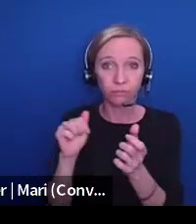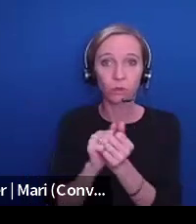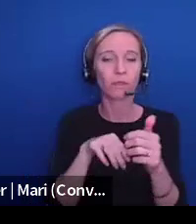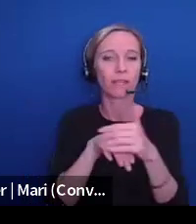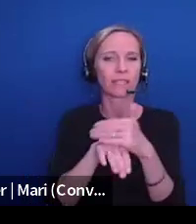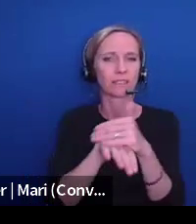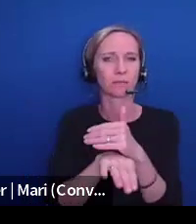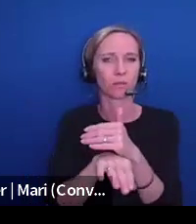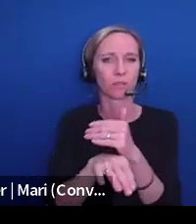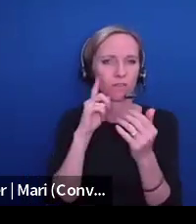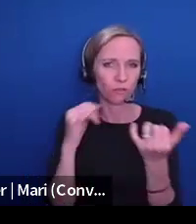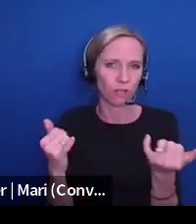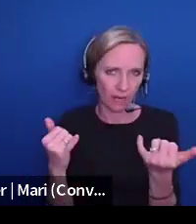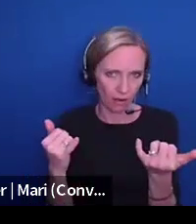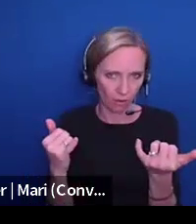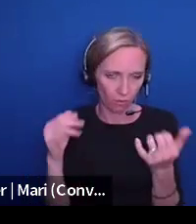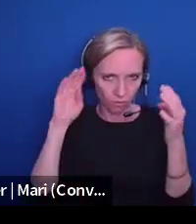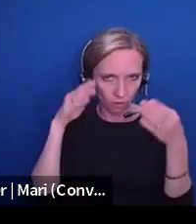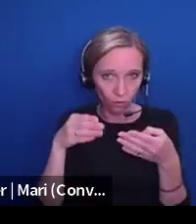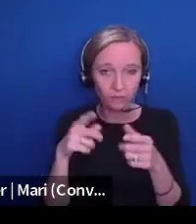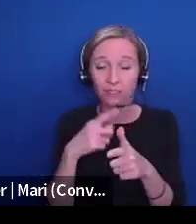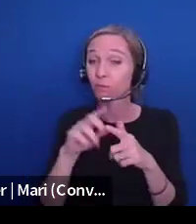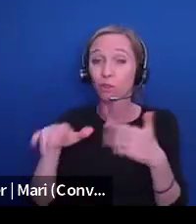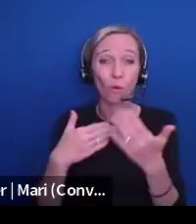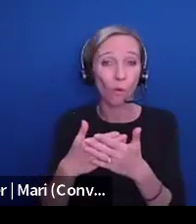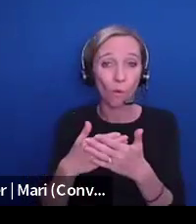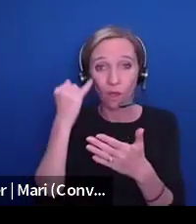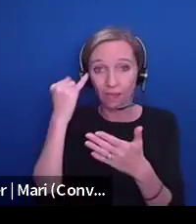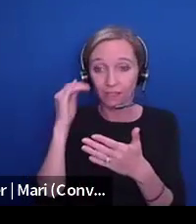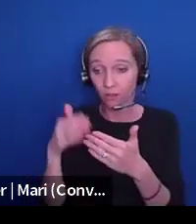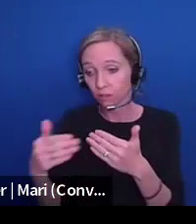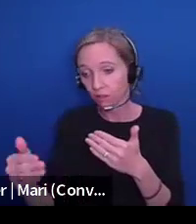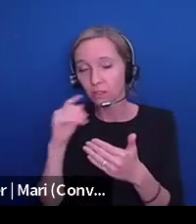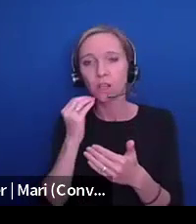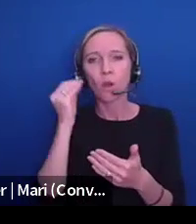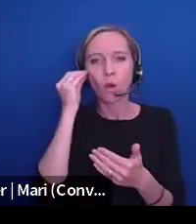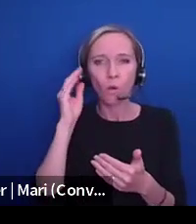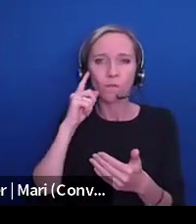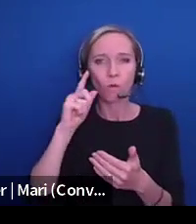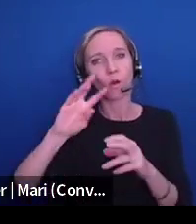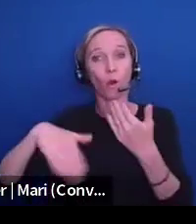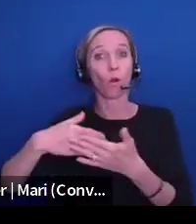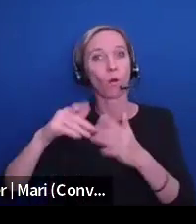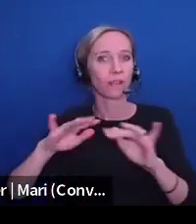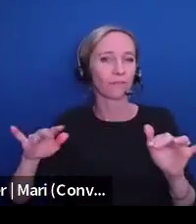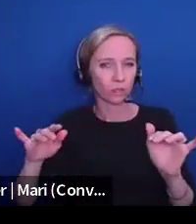accessibility right now. But the whole idea is Merge Forward is the home for all diversity